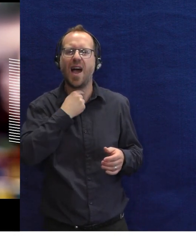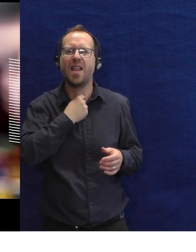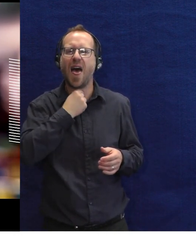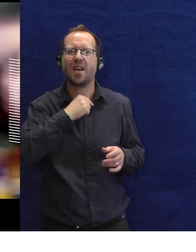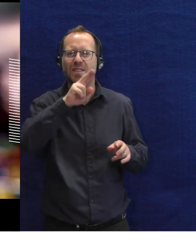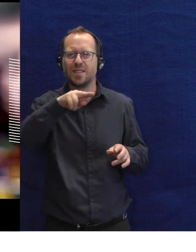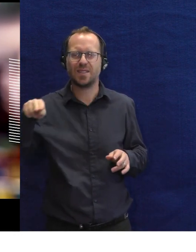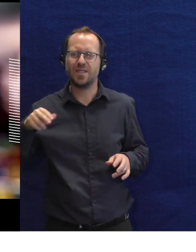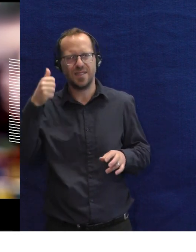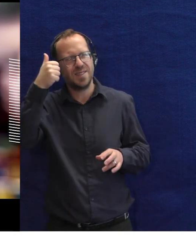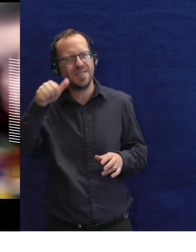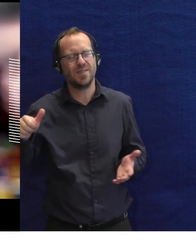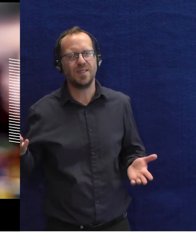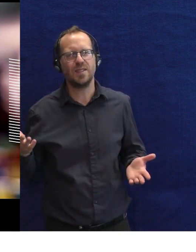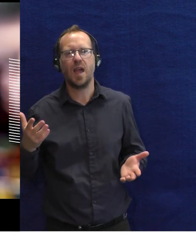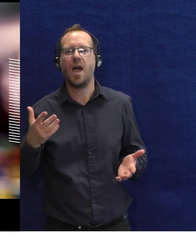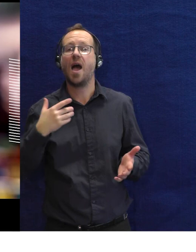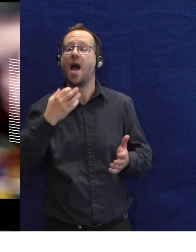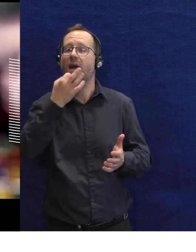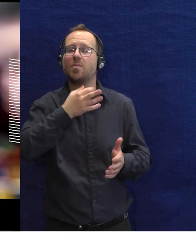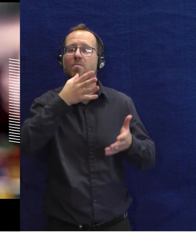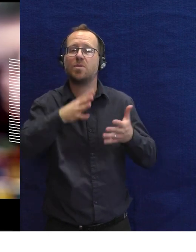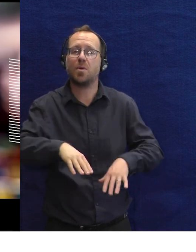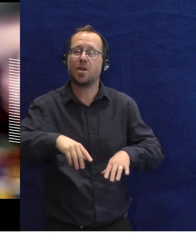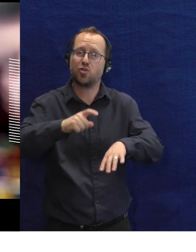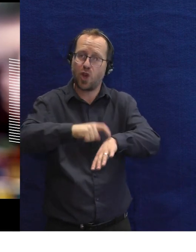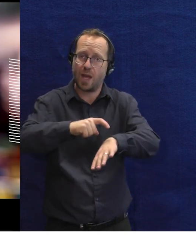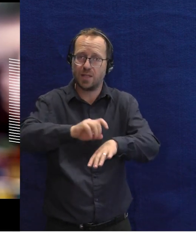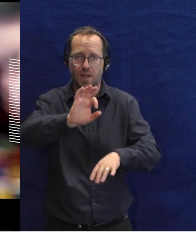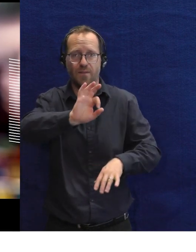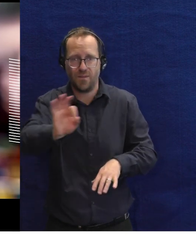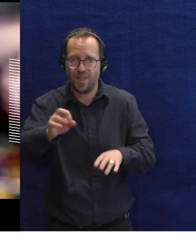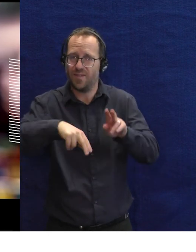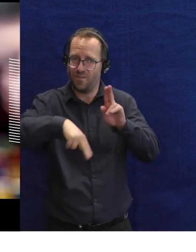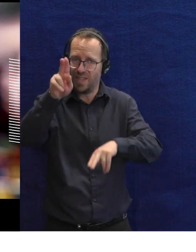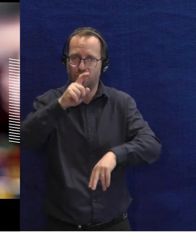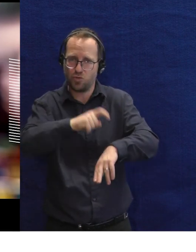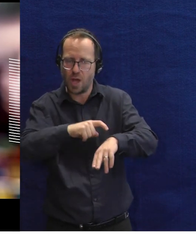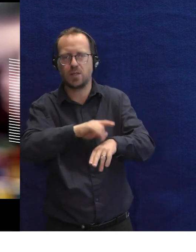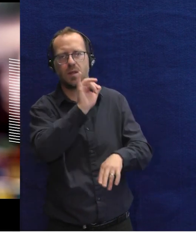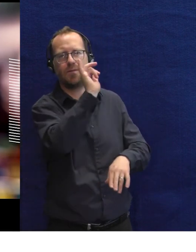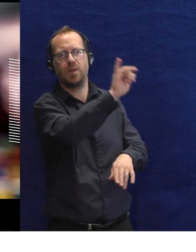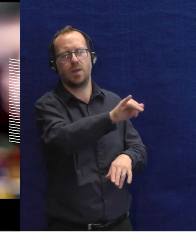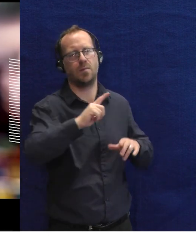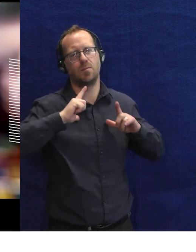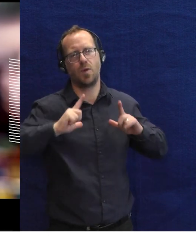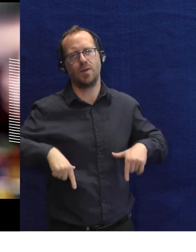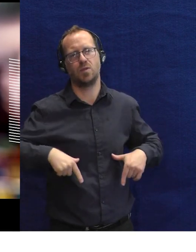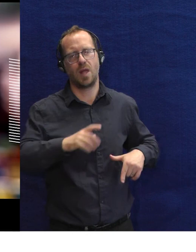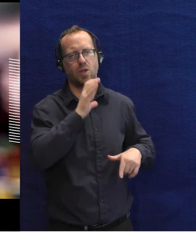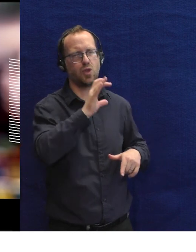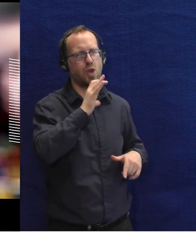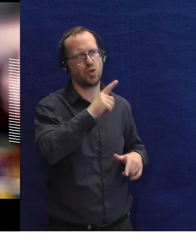path, probably I would have needed 2 days till I had it in the way as I want. And now comparing this to work